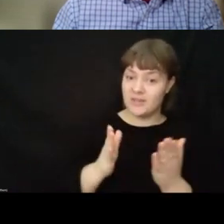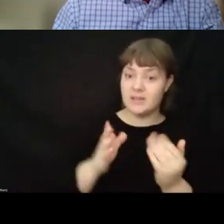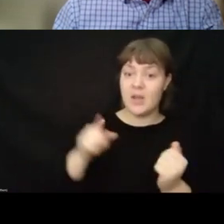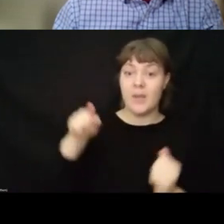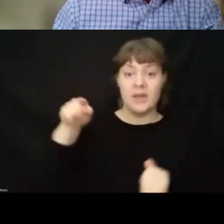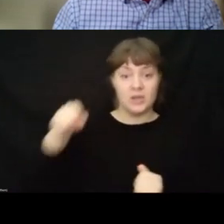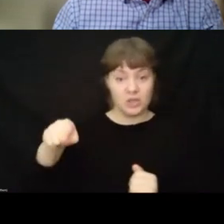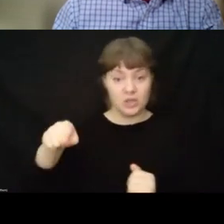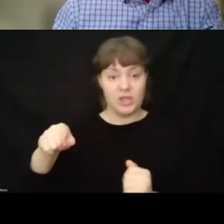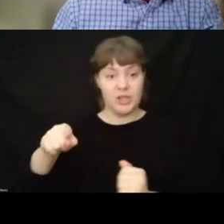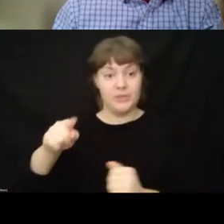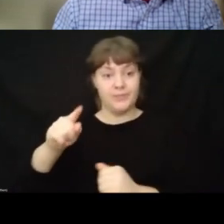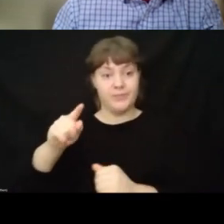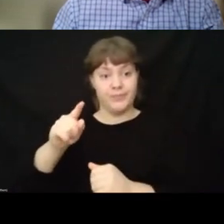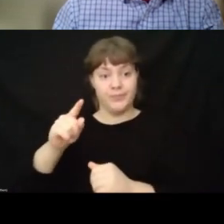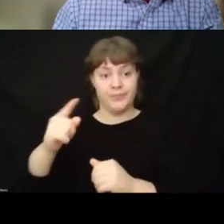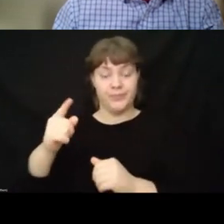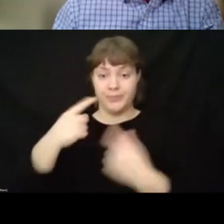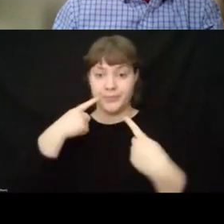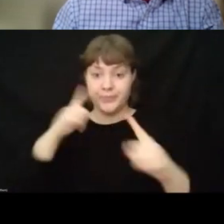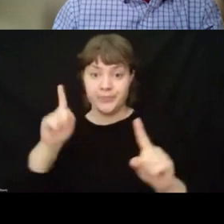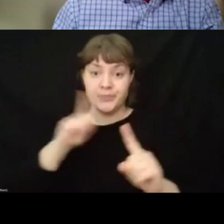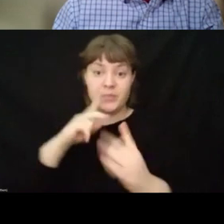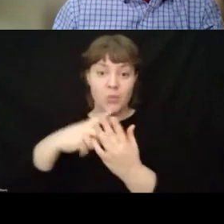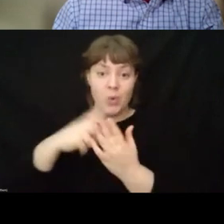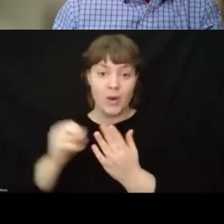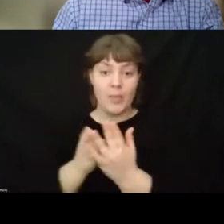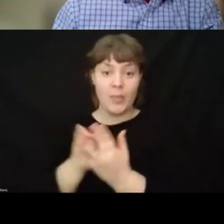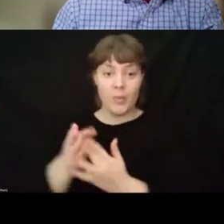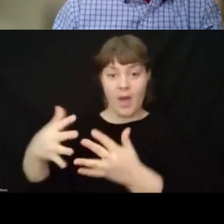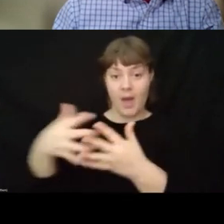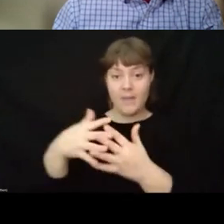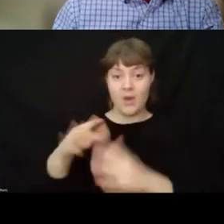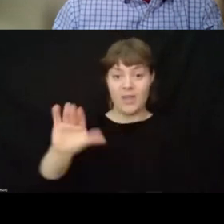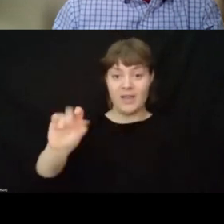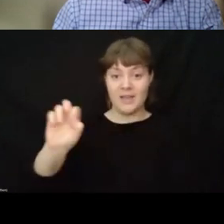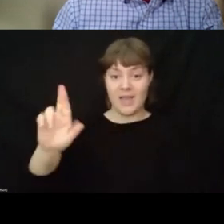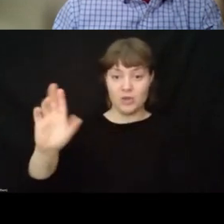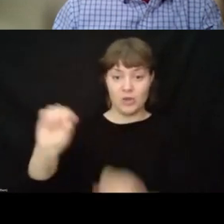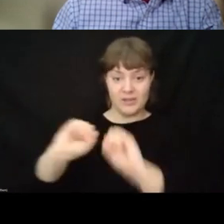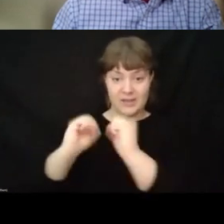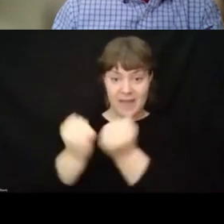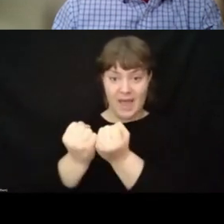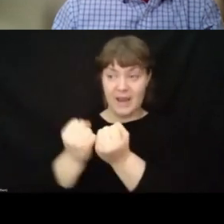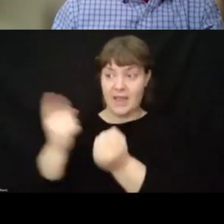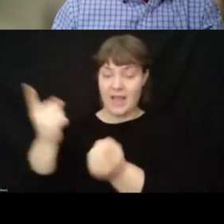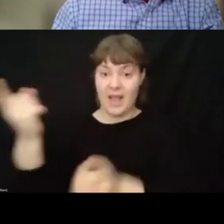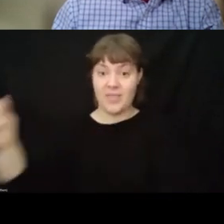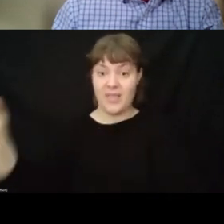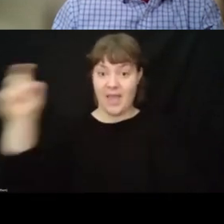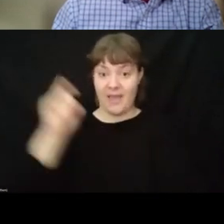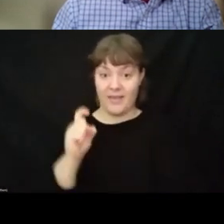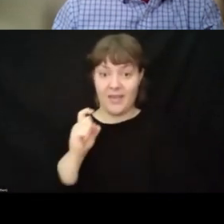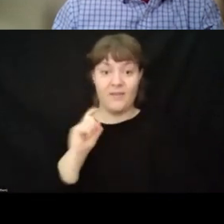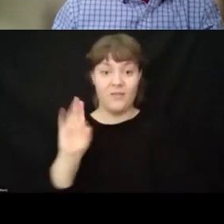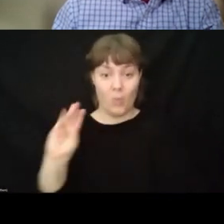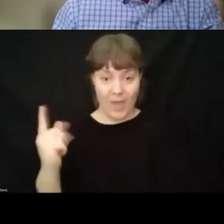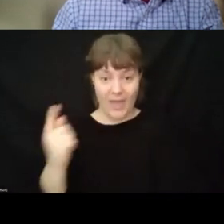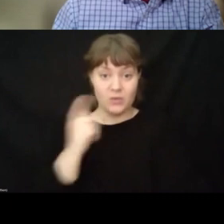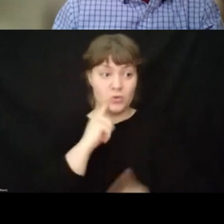secured this program through American Cancer Society, and they supply the wigs for us to be able to give for free to whomever may need